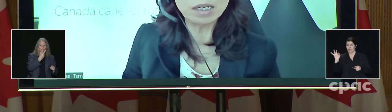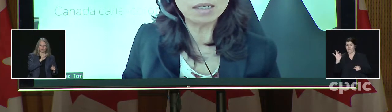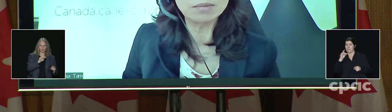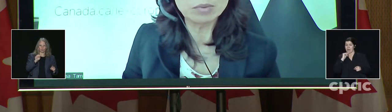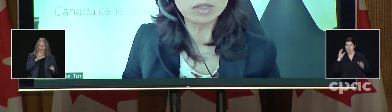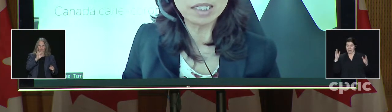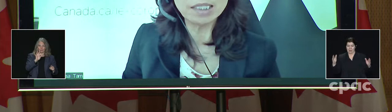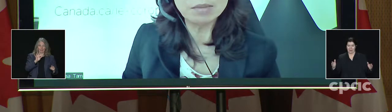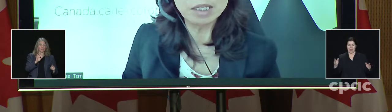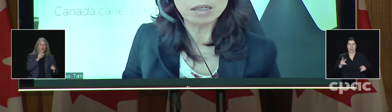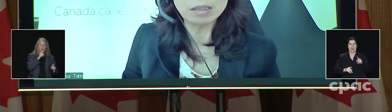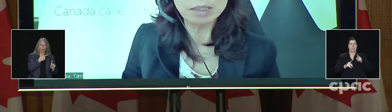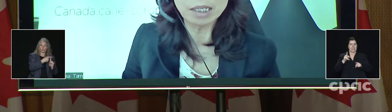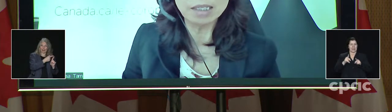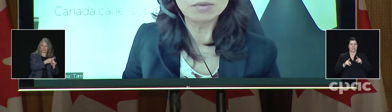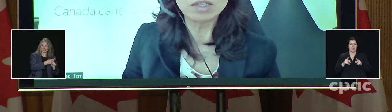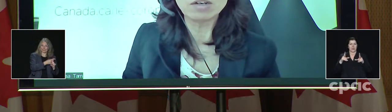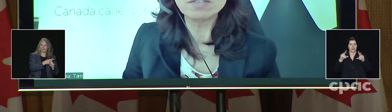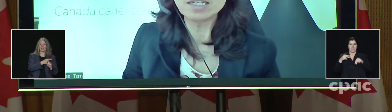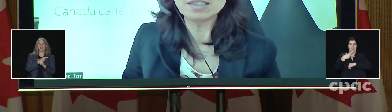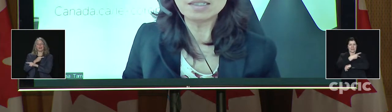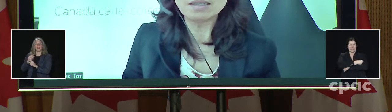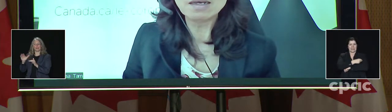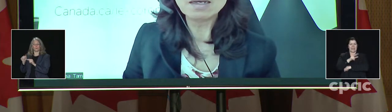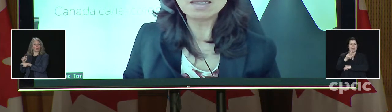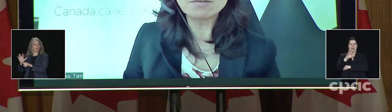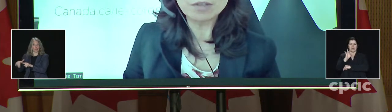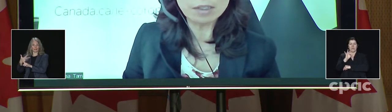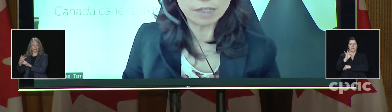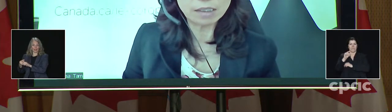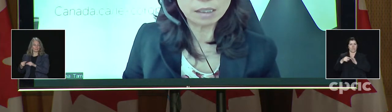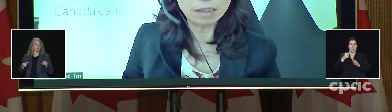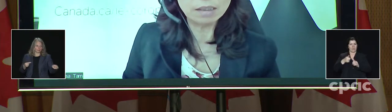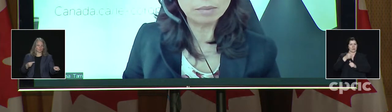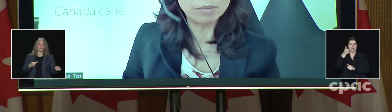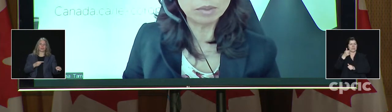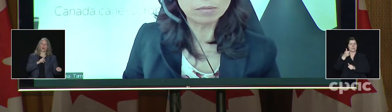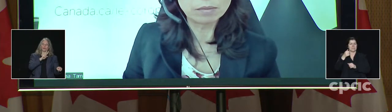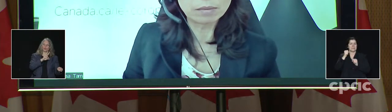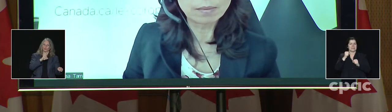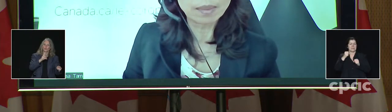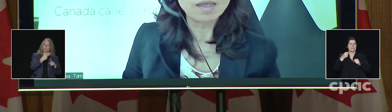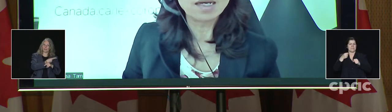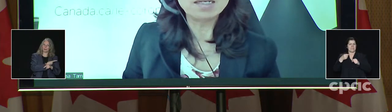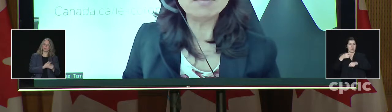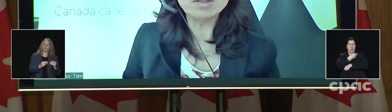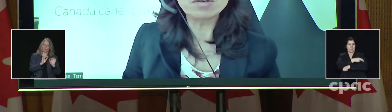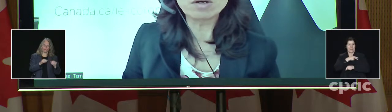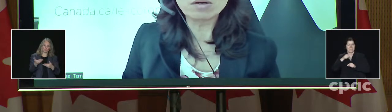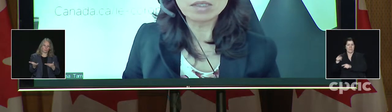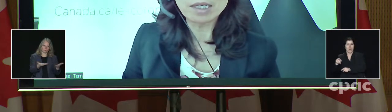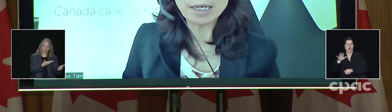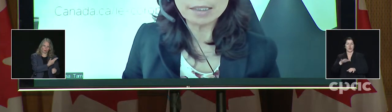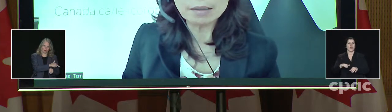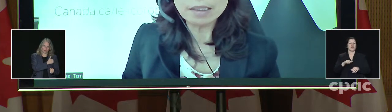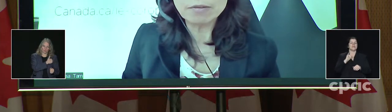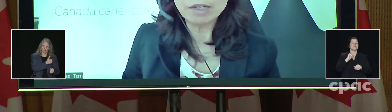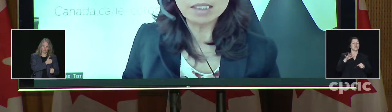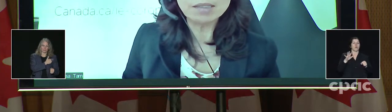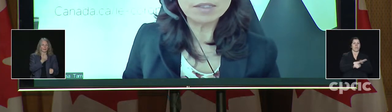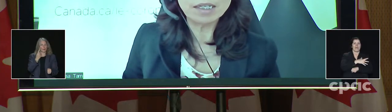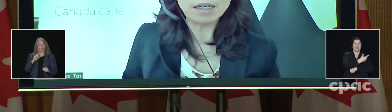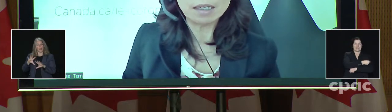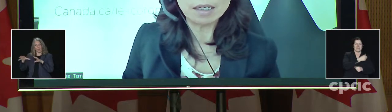32 times more likely to be hospitalized with COVID-19 than fully vaccinated people. And even though older adults